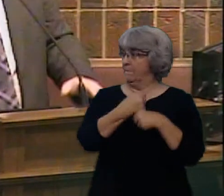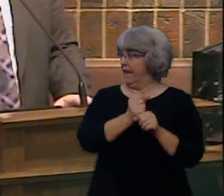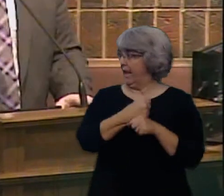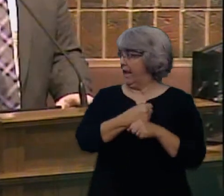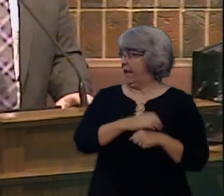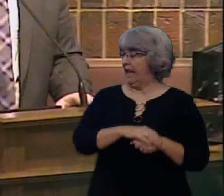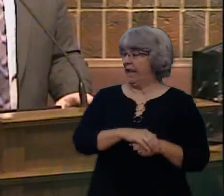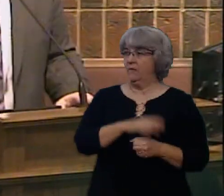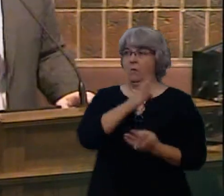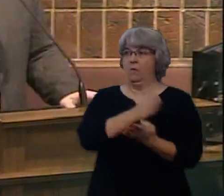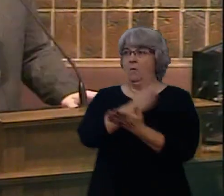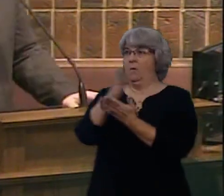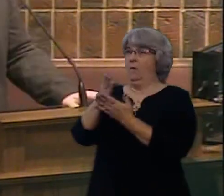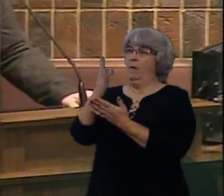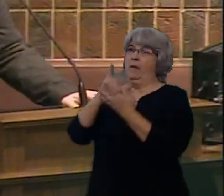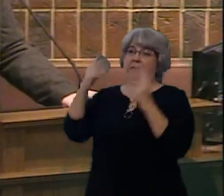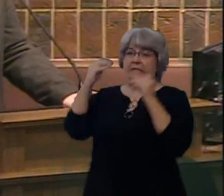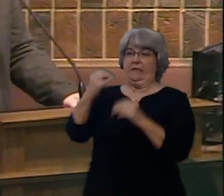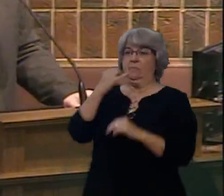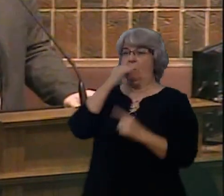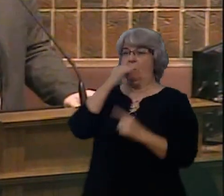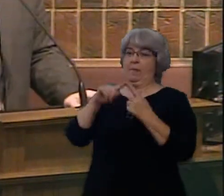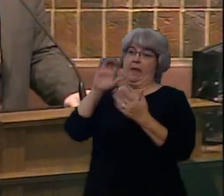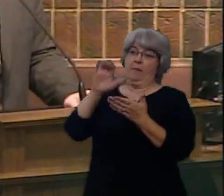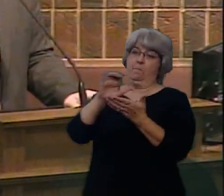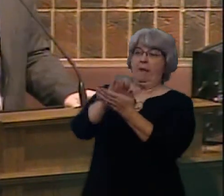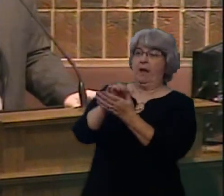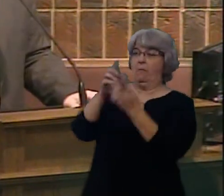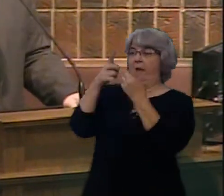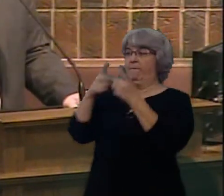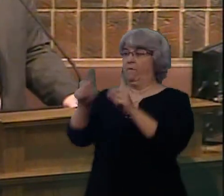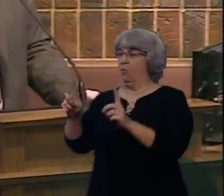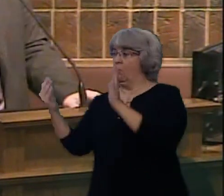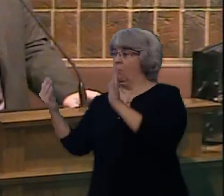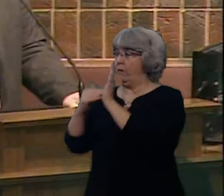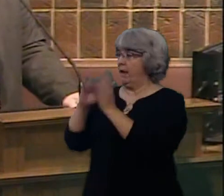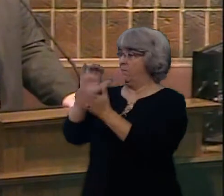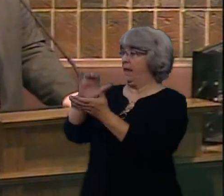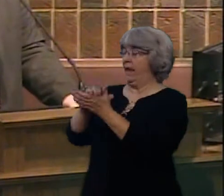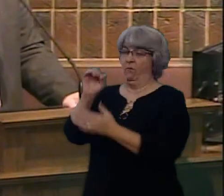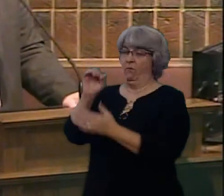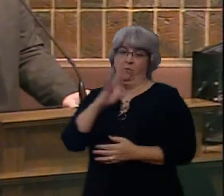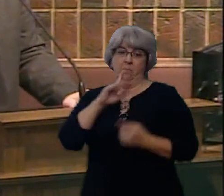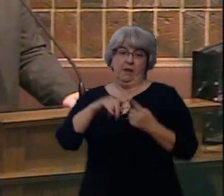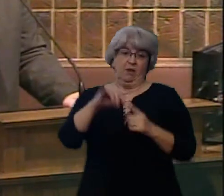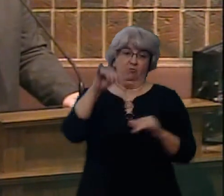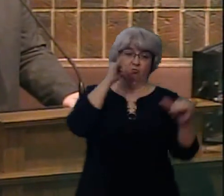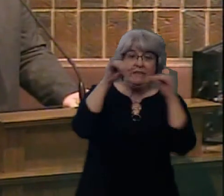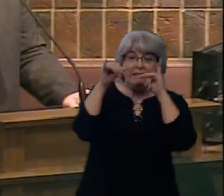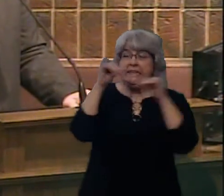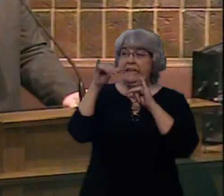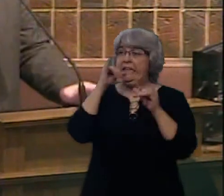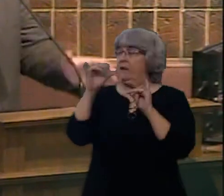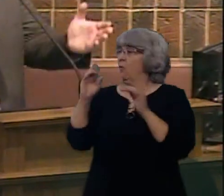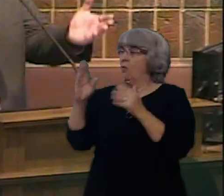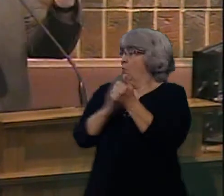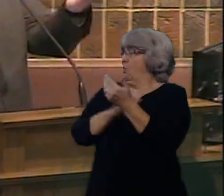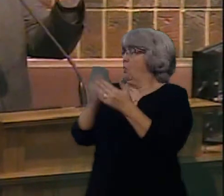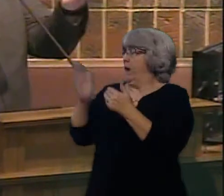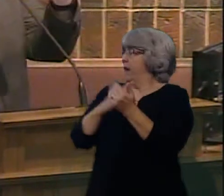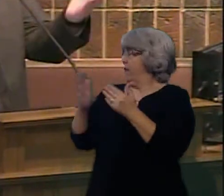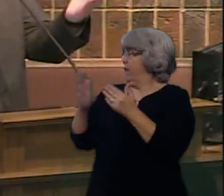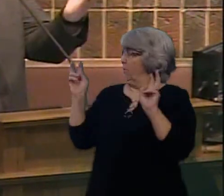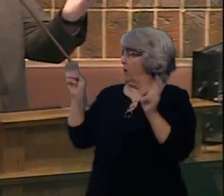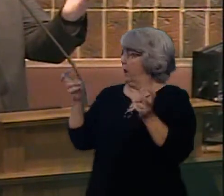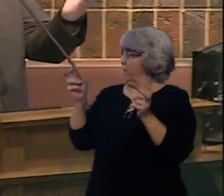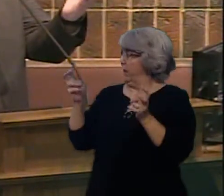divorce, and remarriage, or drinking, or whatever the topic is, what we need to do is we need to take what they